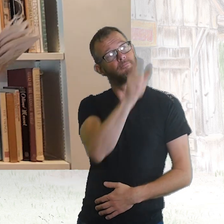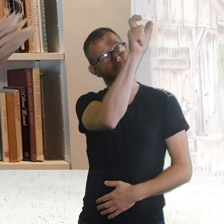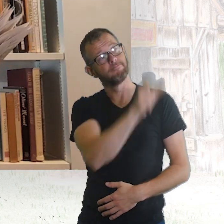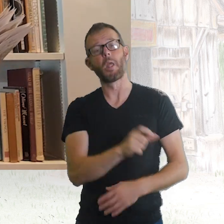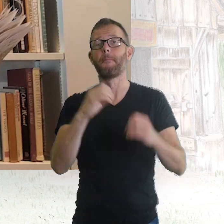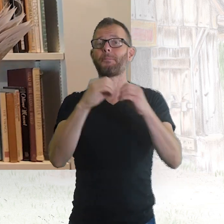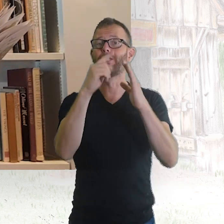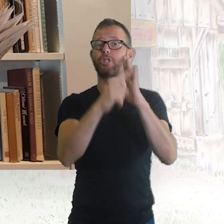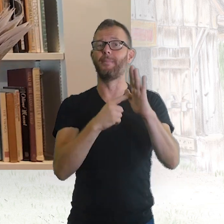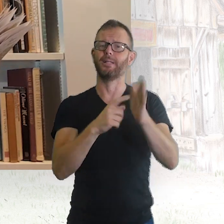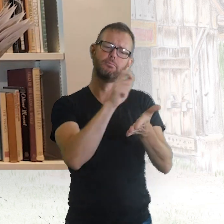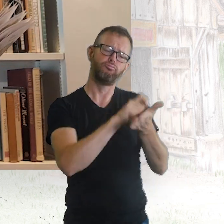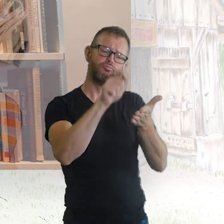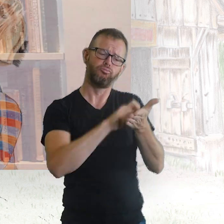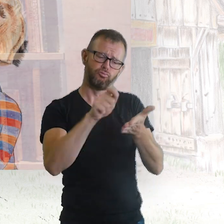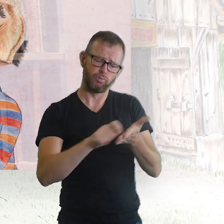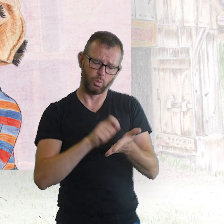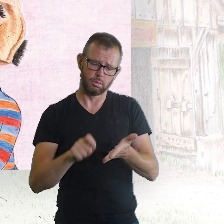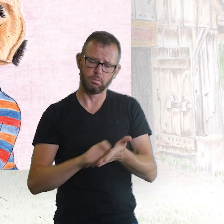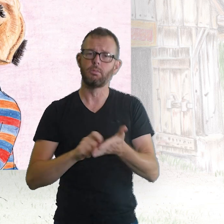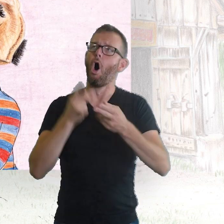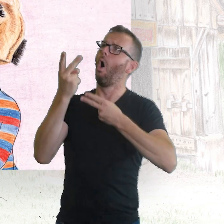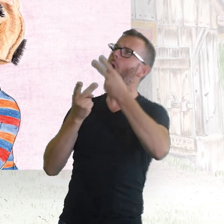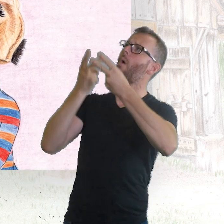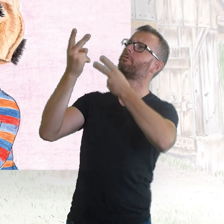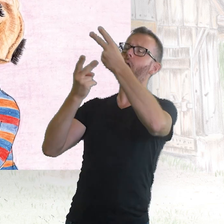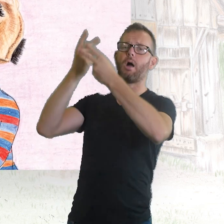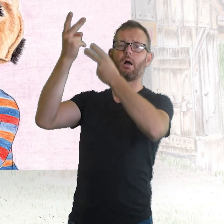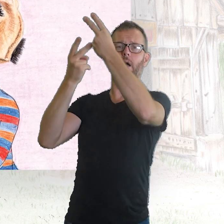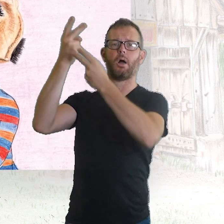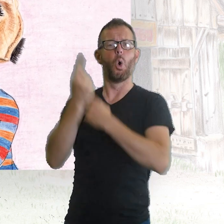Benjamin wrote an opera for children about Noah's Ark.